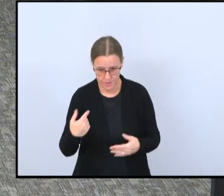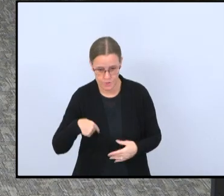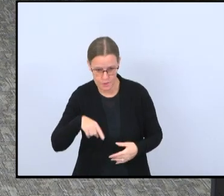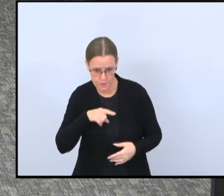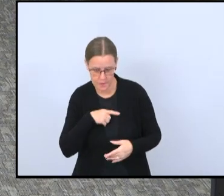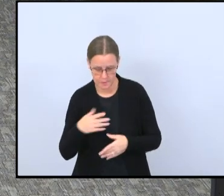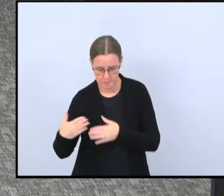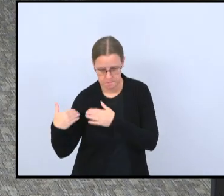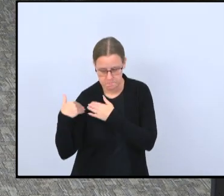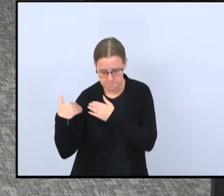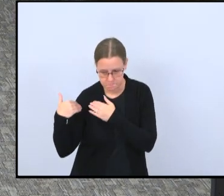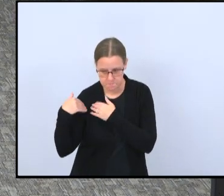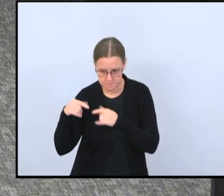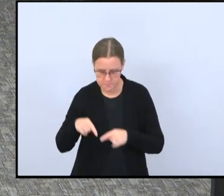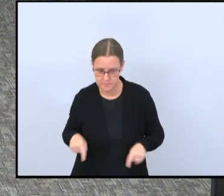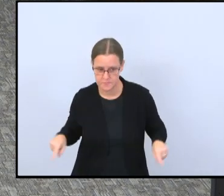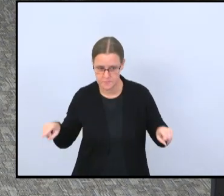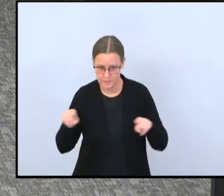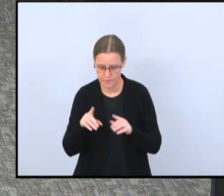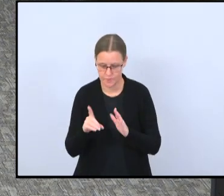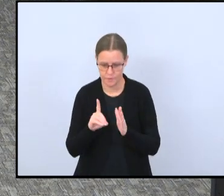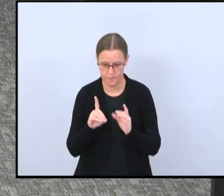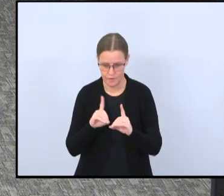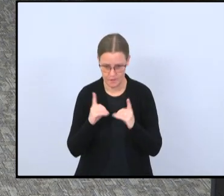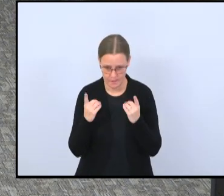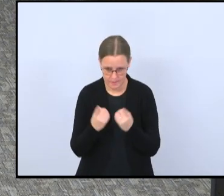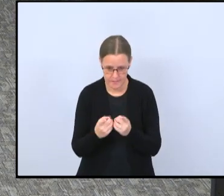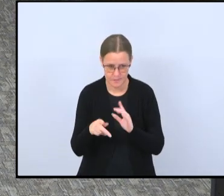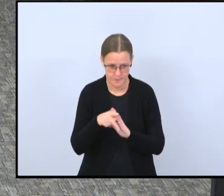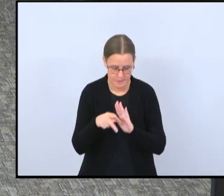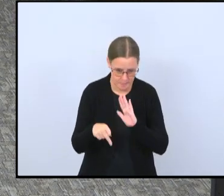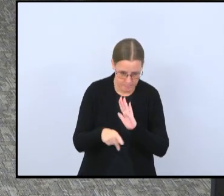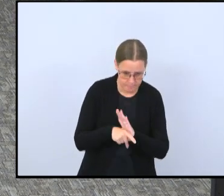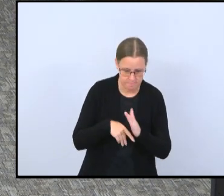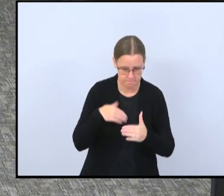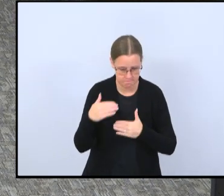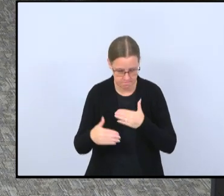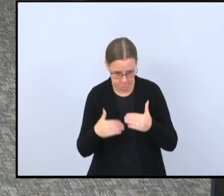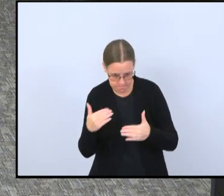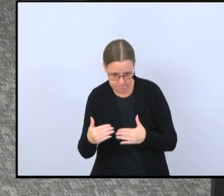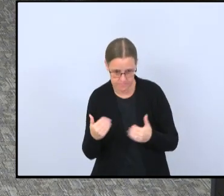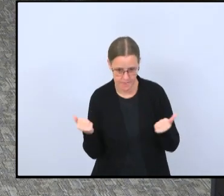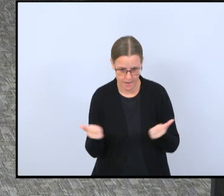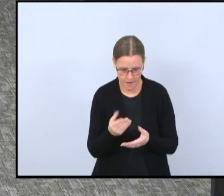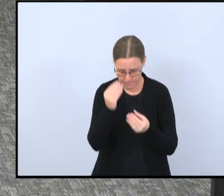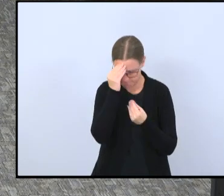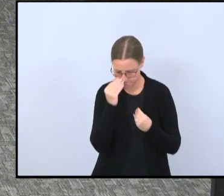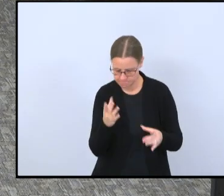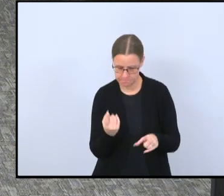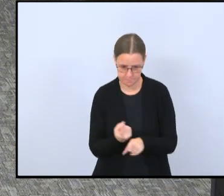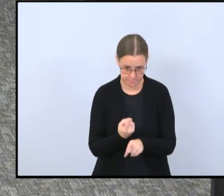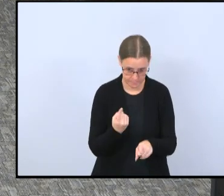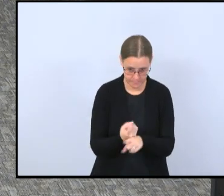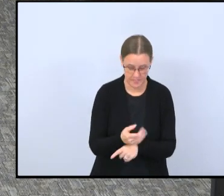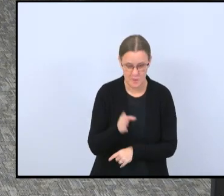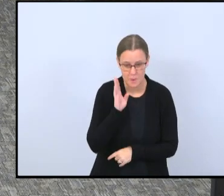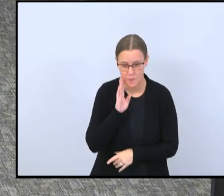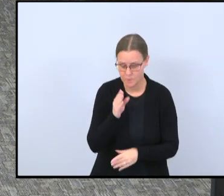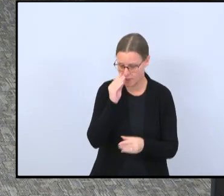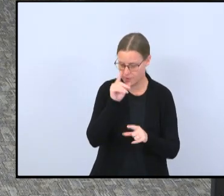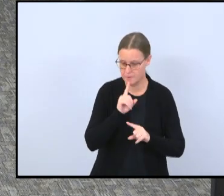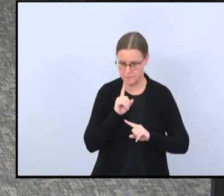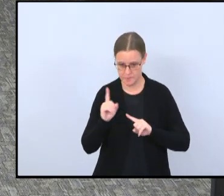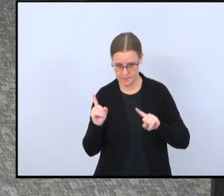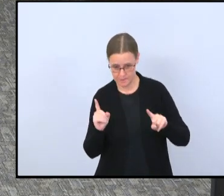accountable to the public by representing district policies, programs, priorities, and progress accurately. We will be responsive to community